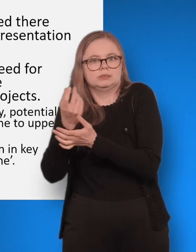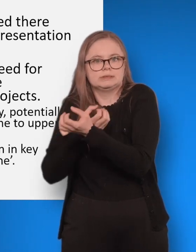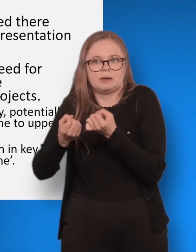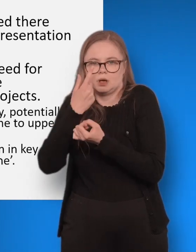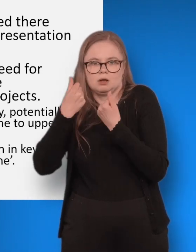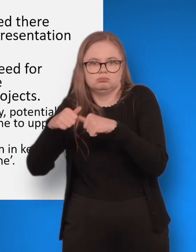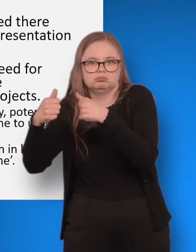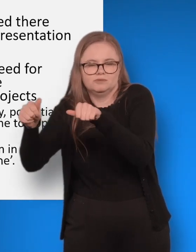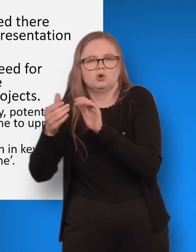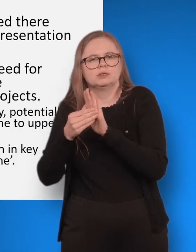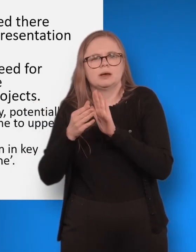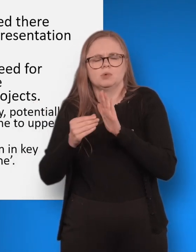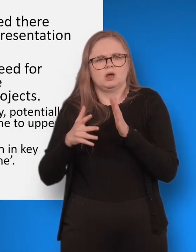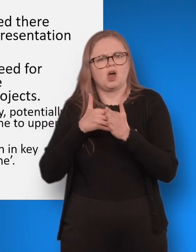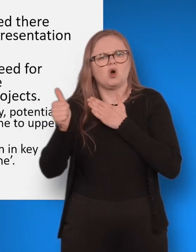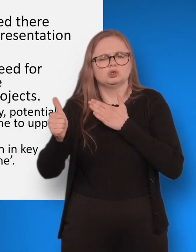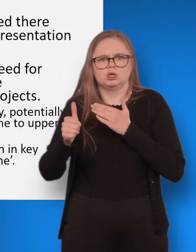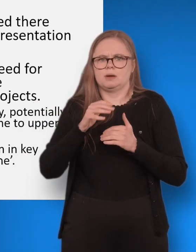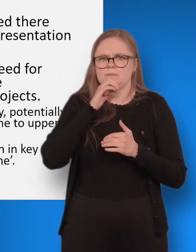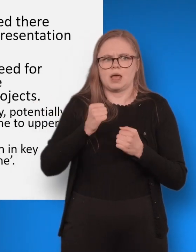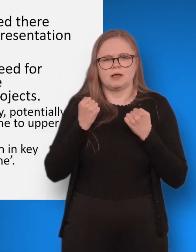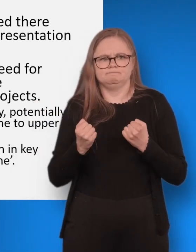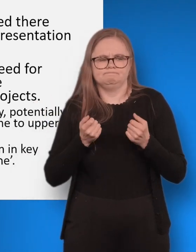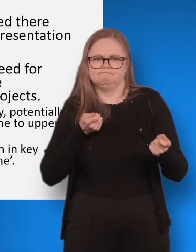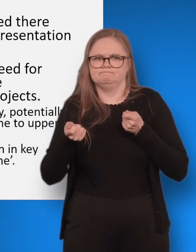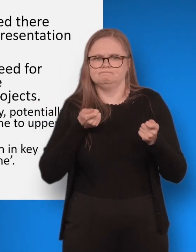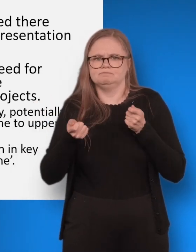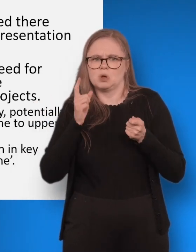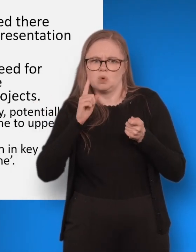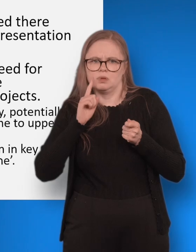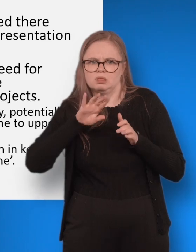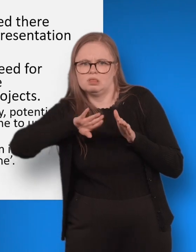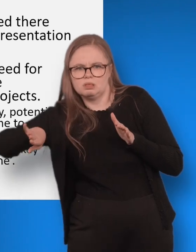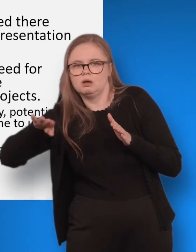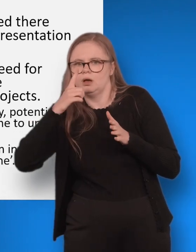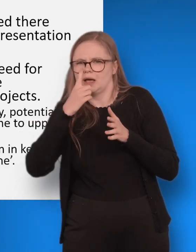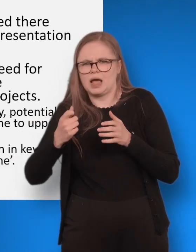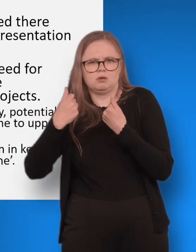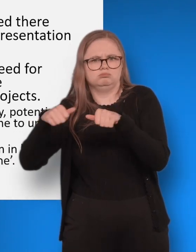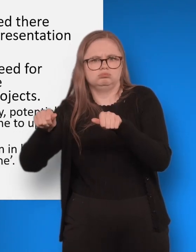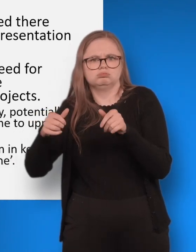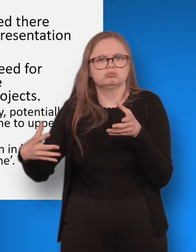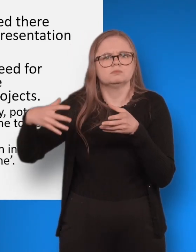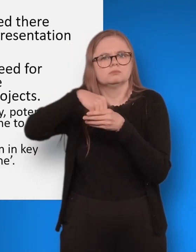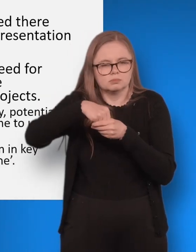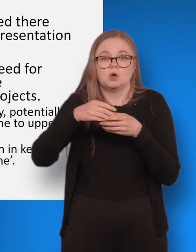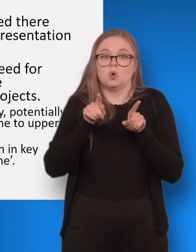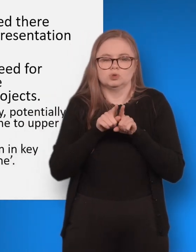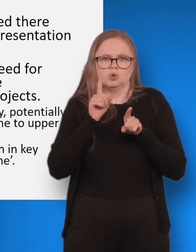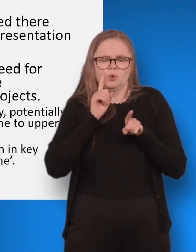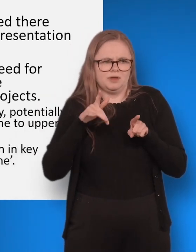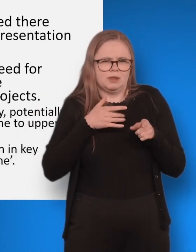the men-dominated culture, and it could help reduce the barriers that prevents